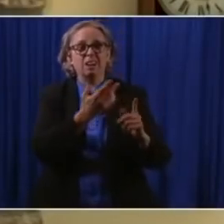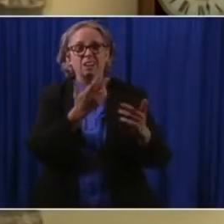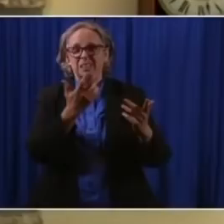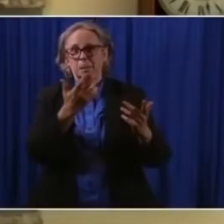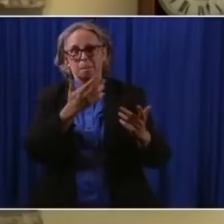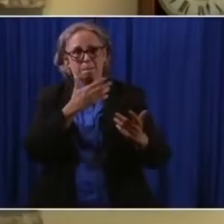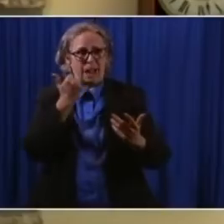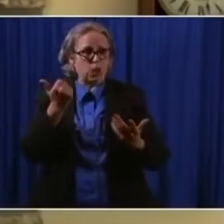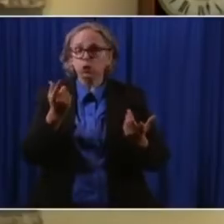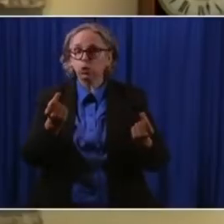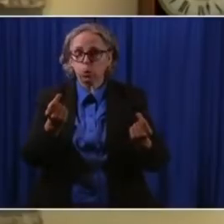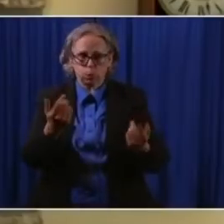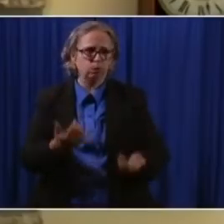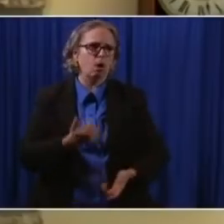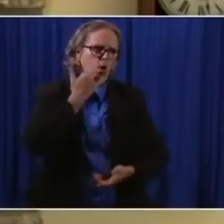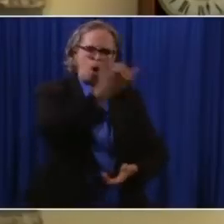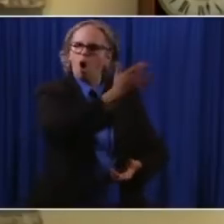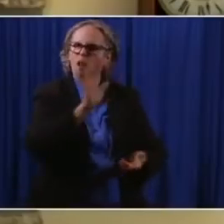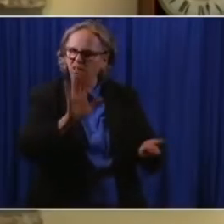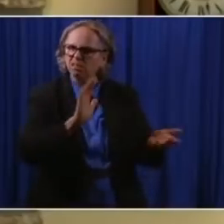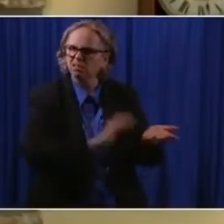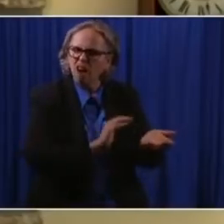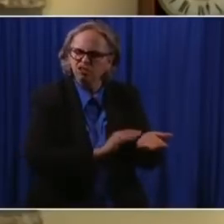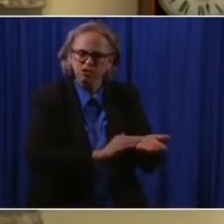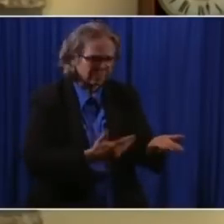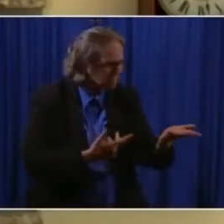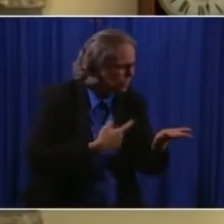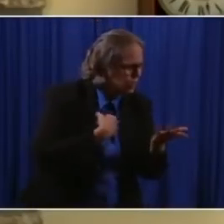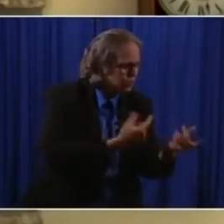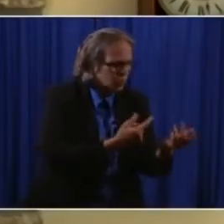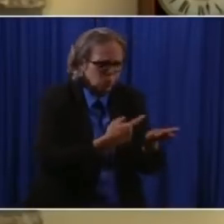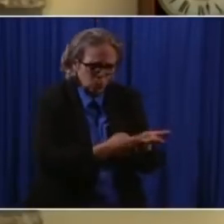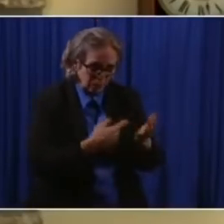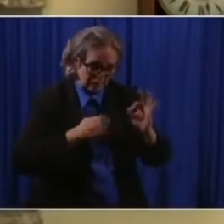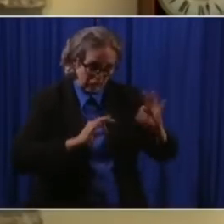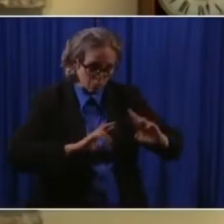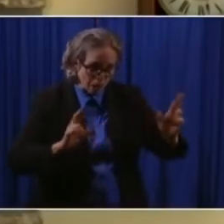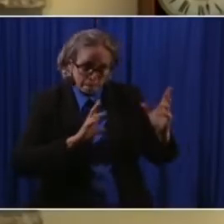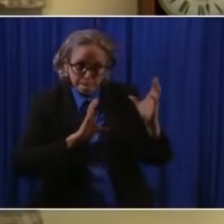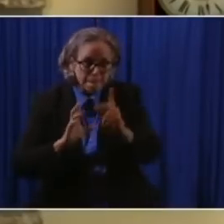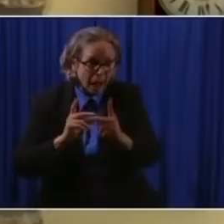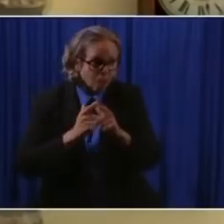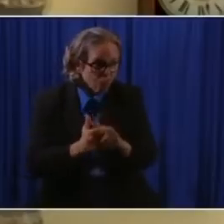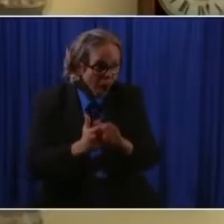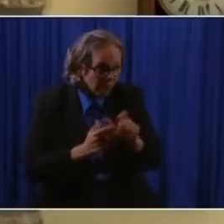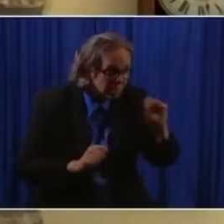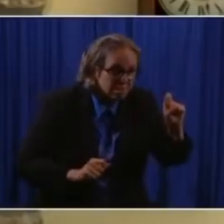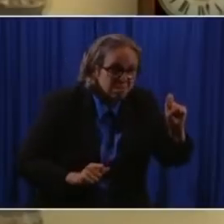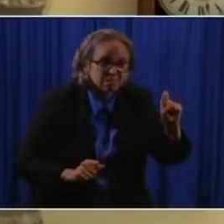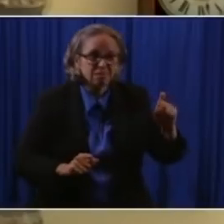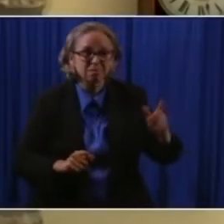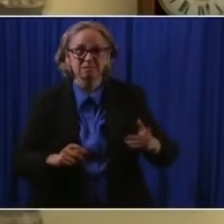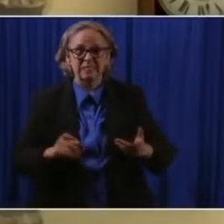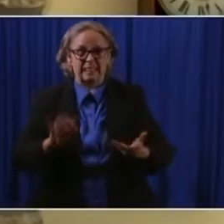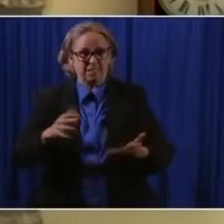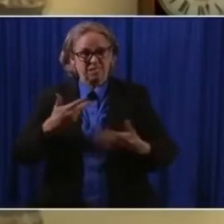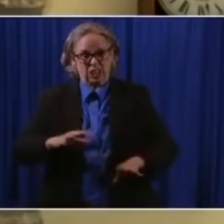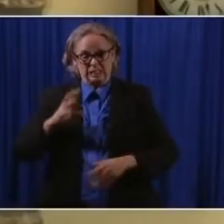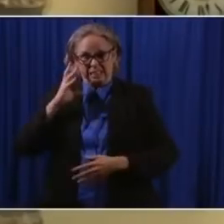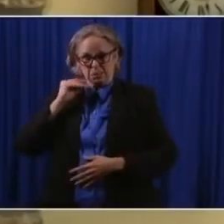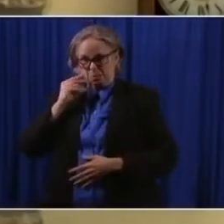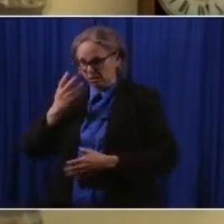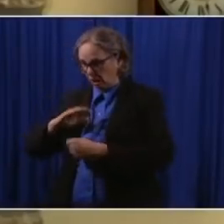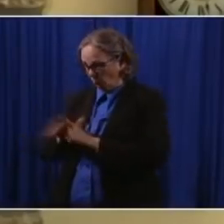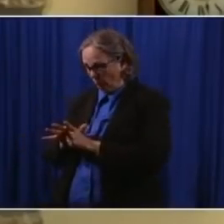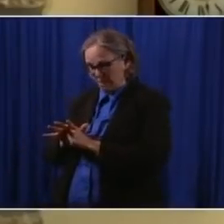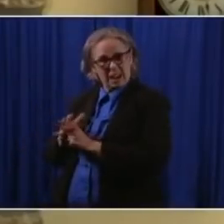run extensively before you go back to do that if you've had the virus. So it'd be no different.